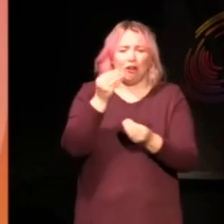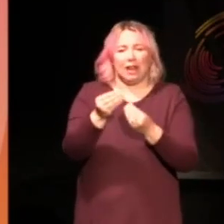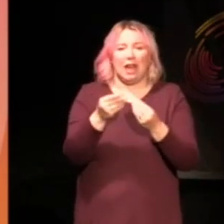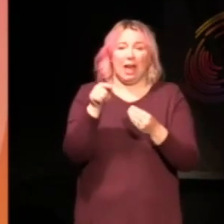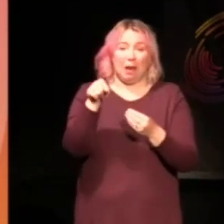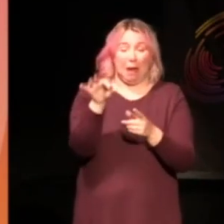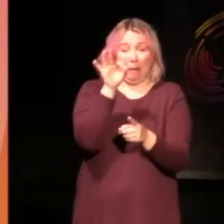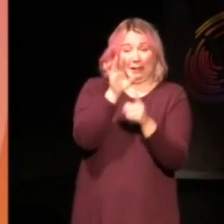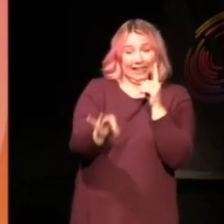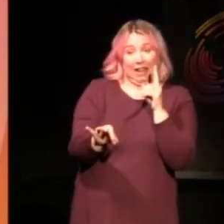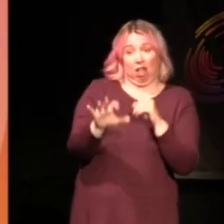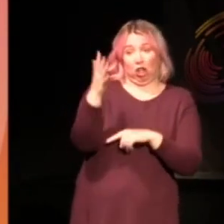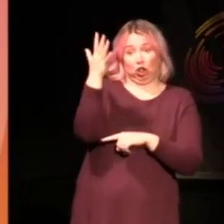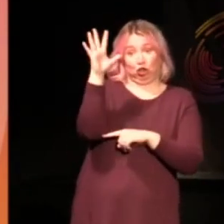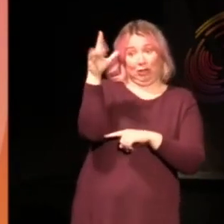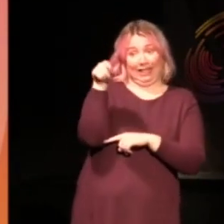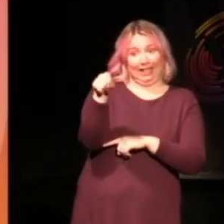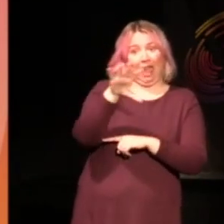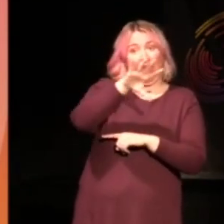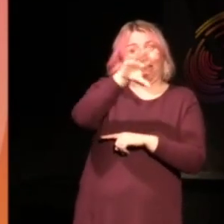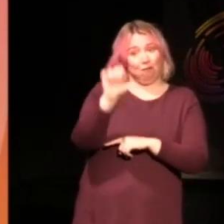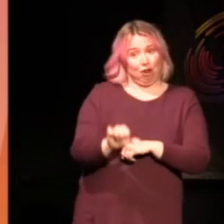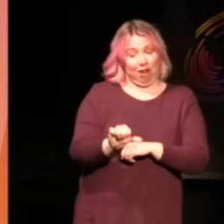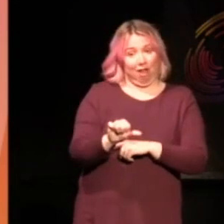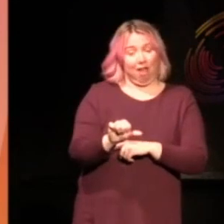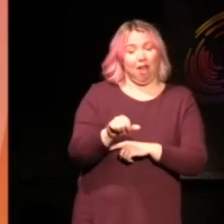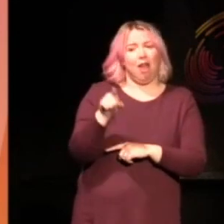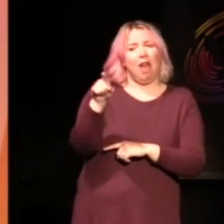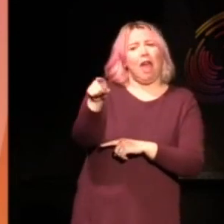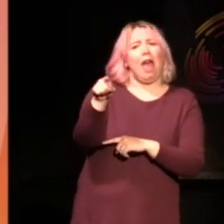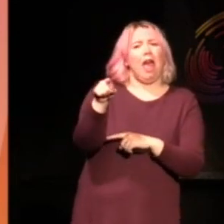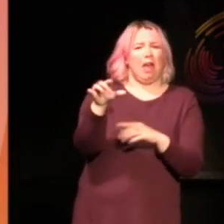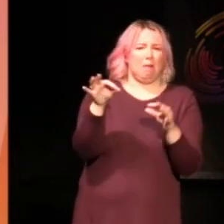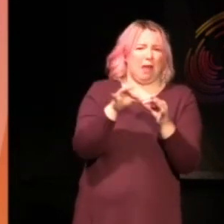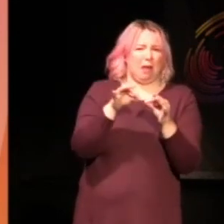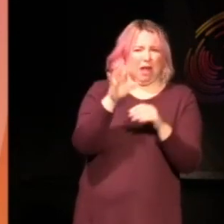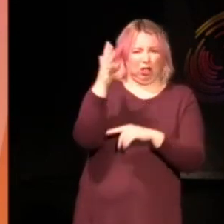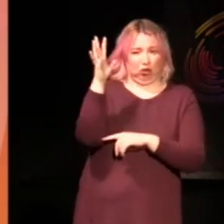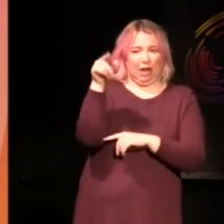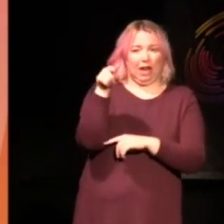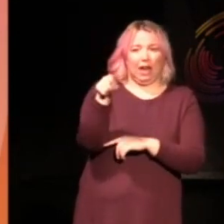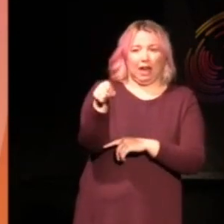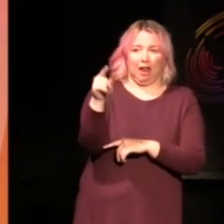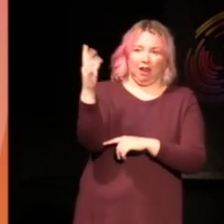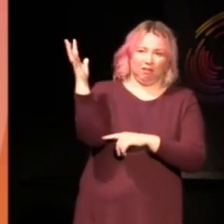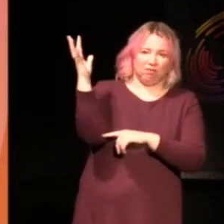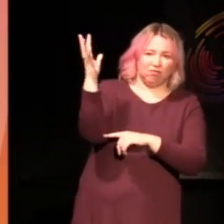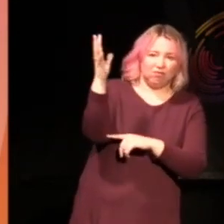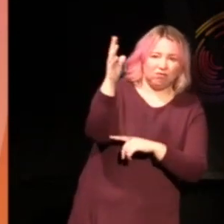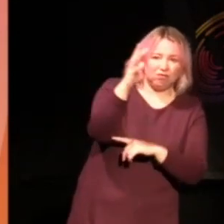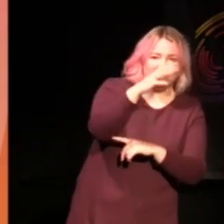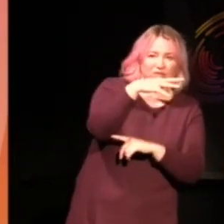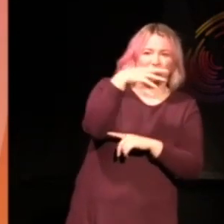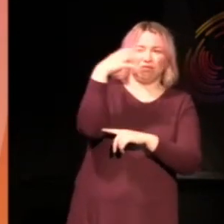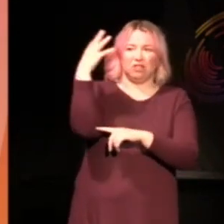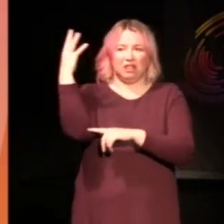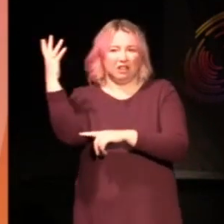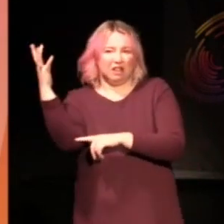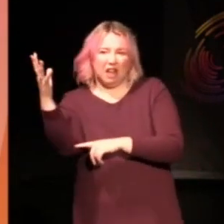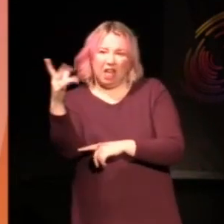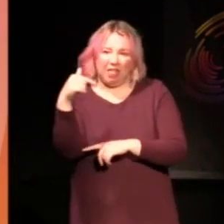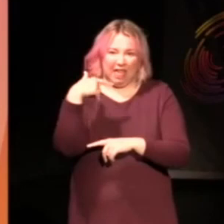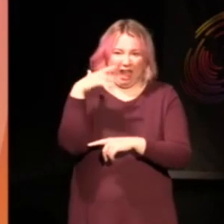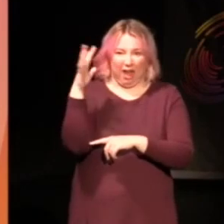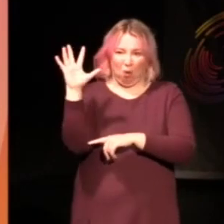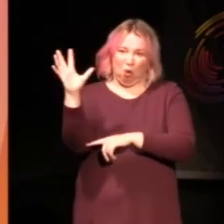in Africa. According to the legend, baobab trees were very curious, wandering trees, and they wanted to discover the world, so they were walking